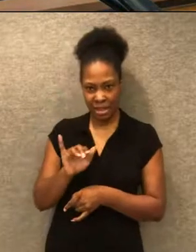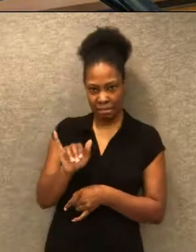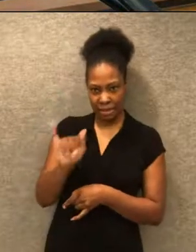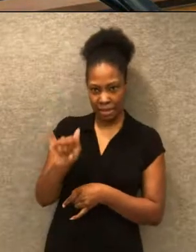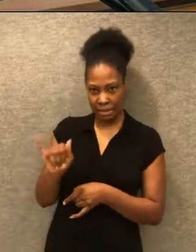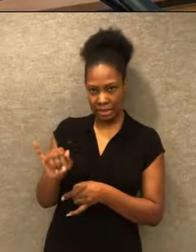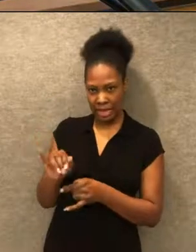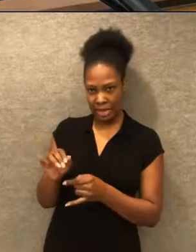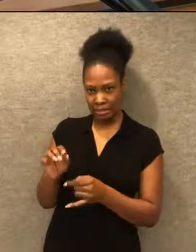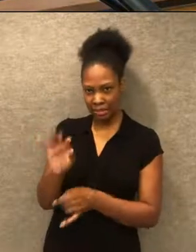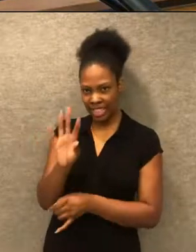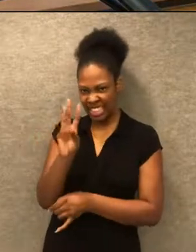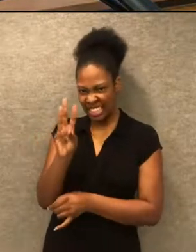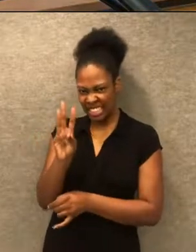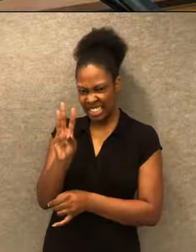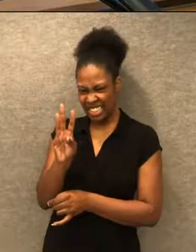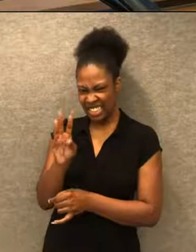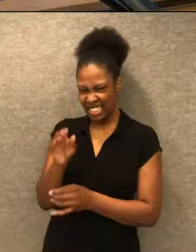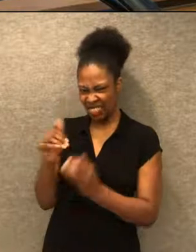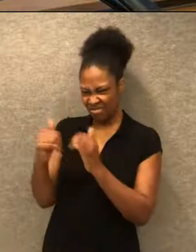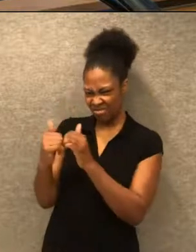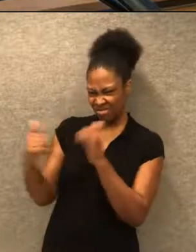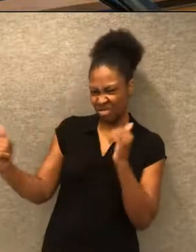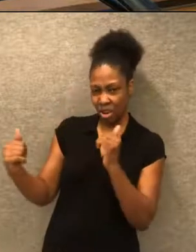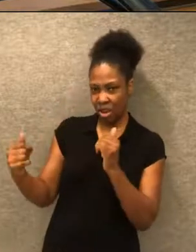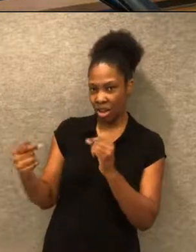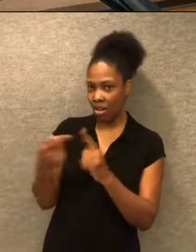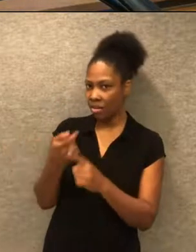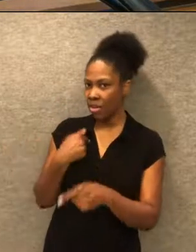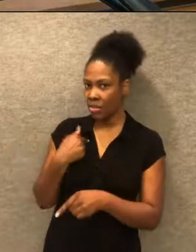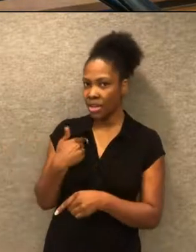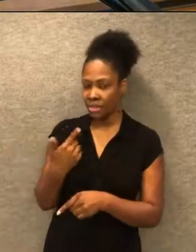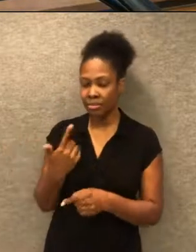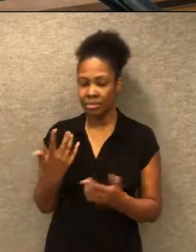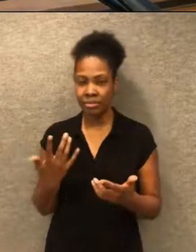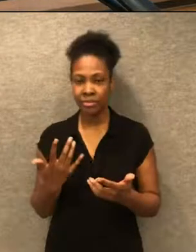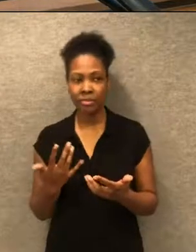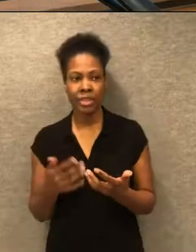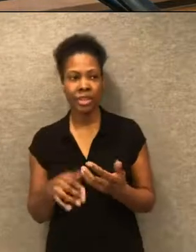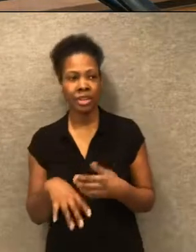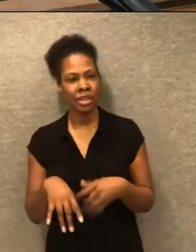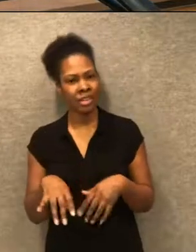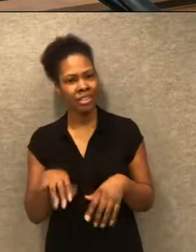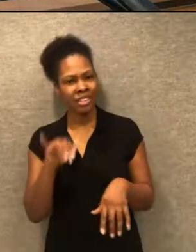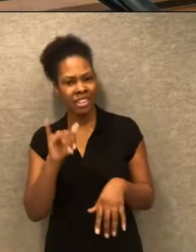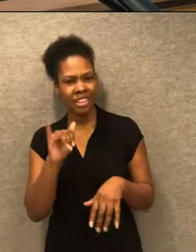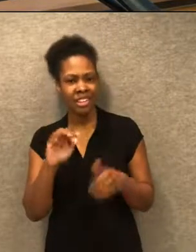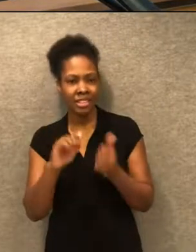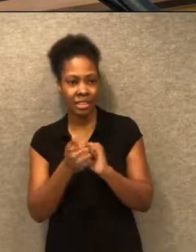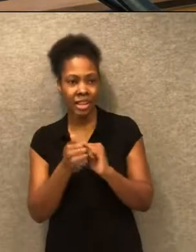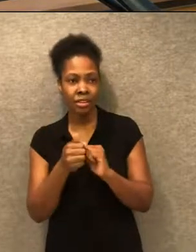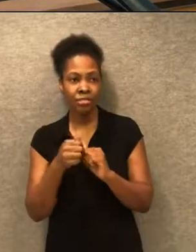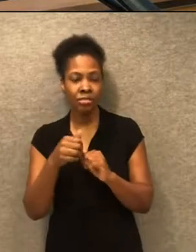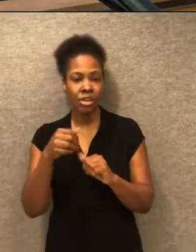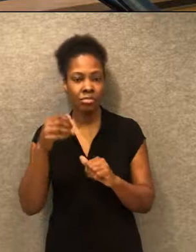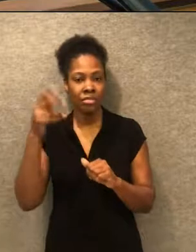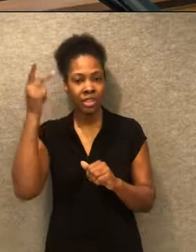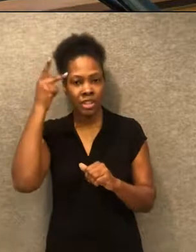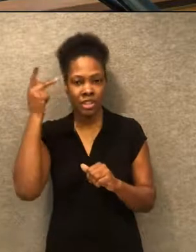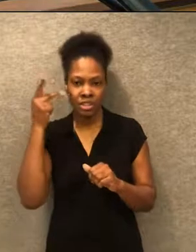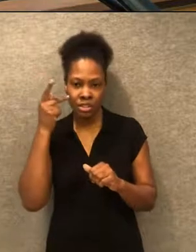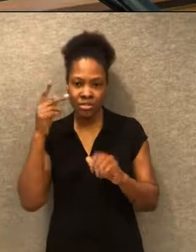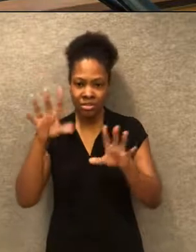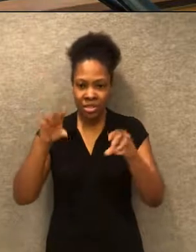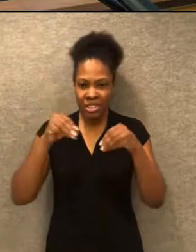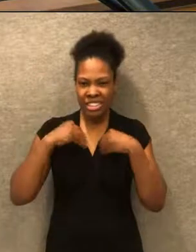one way where people will start adopting to it. I think that's going to be the way the adults are going to be adopting to the new normal state.